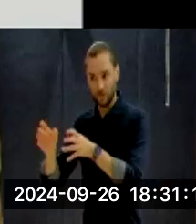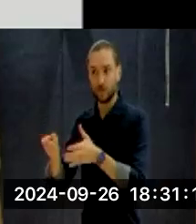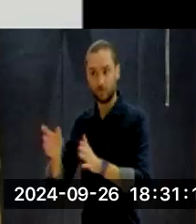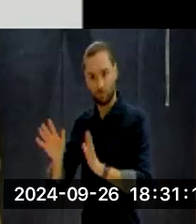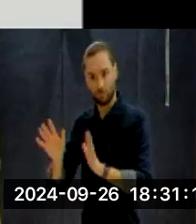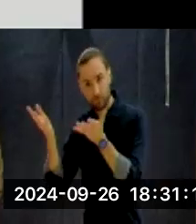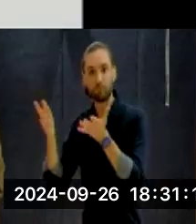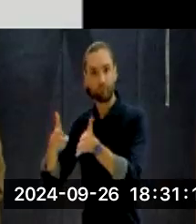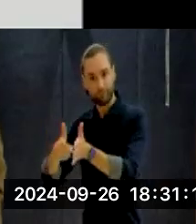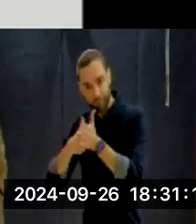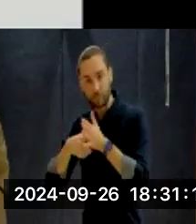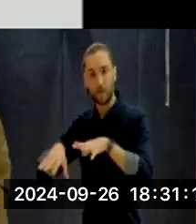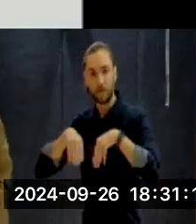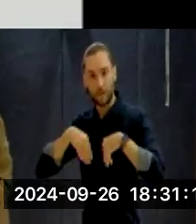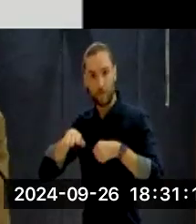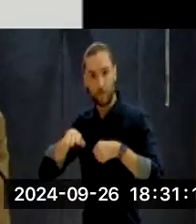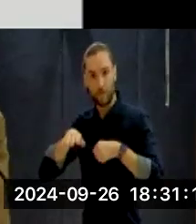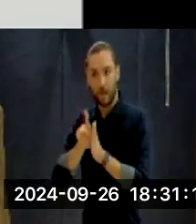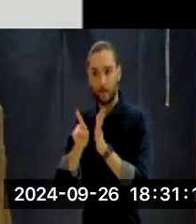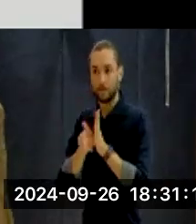full policy. And we have some ideas how to do that.